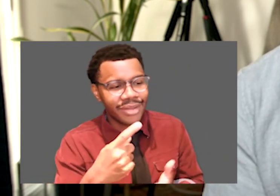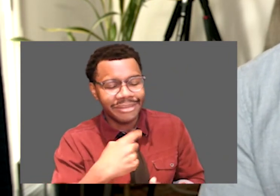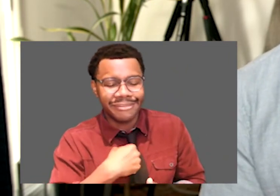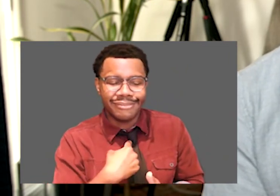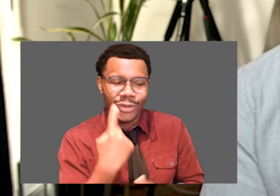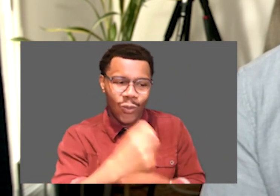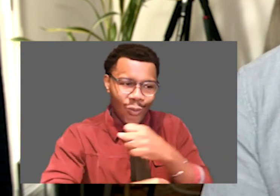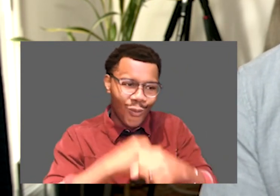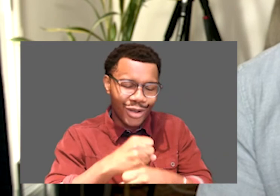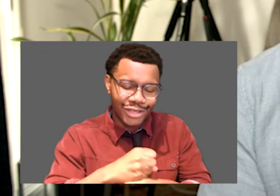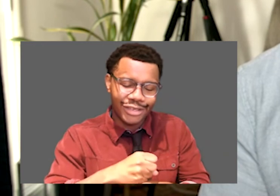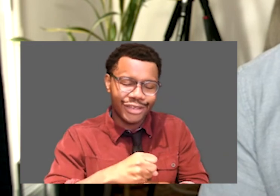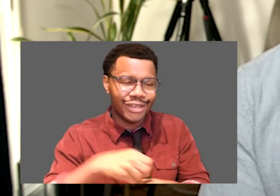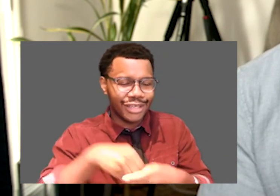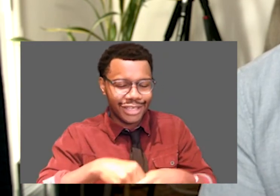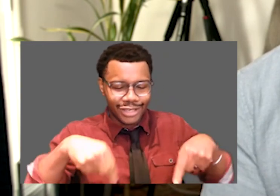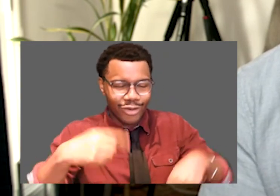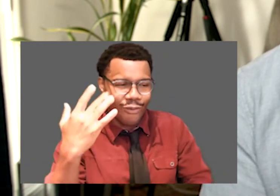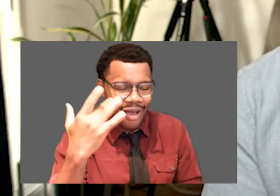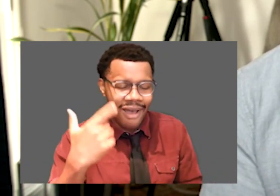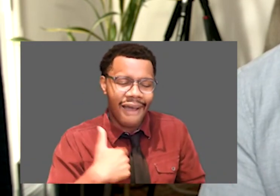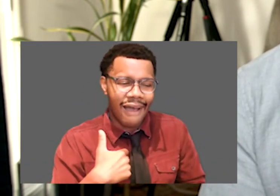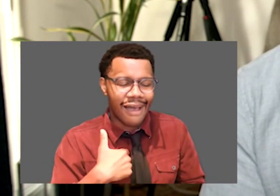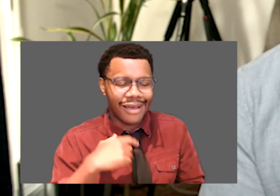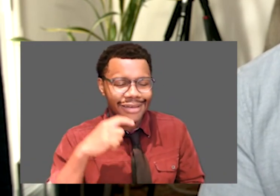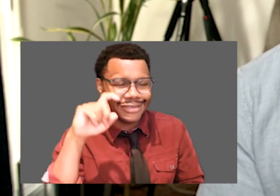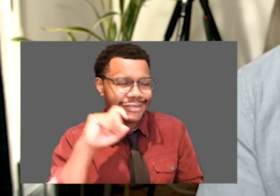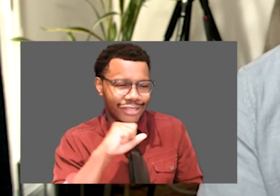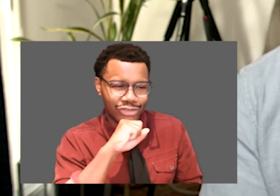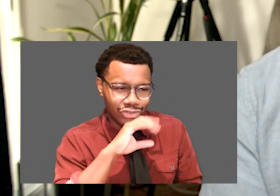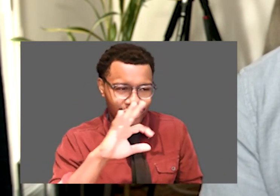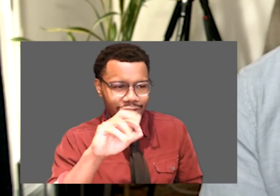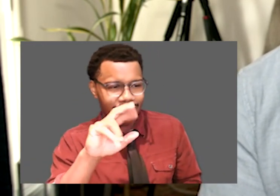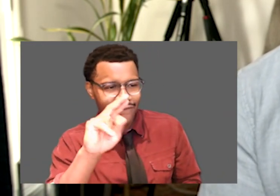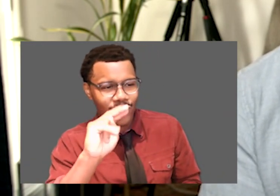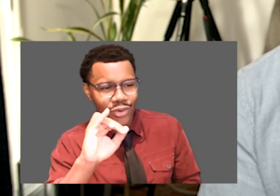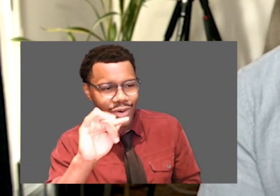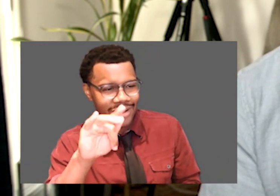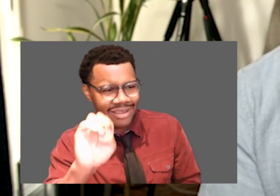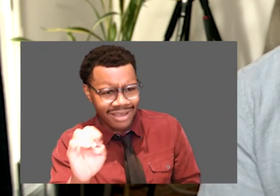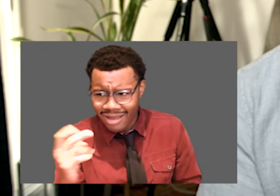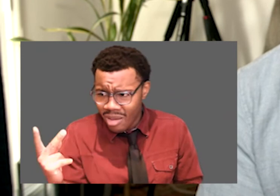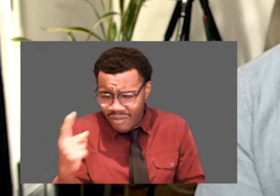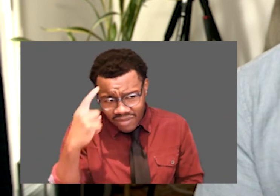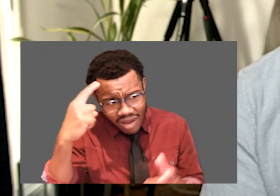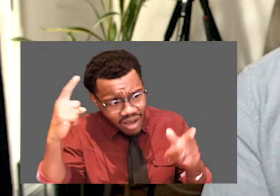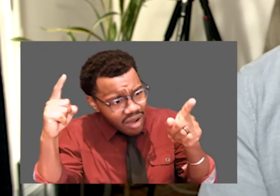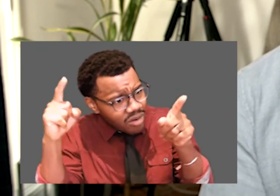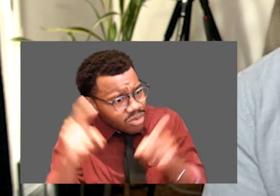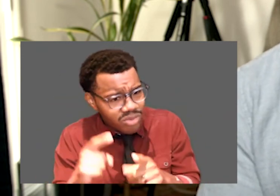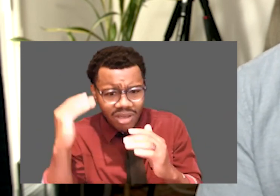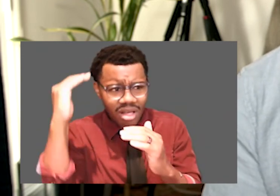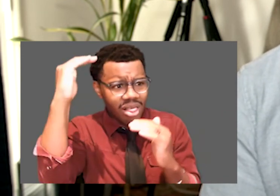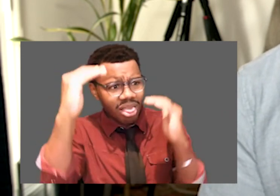year. Nobody was a victim. We were both consenting adults. And for having sex with someone I'm not married to, I've been taken